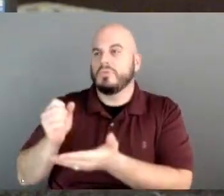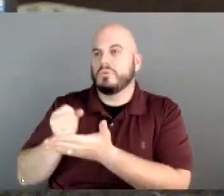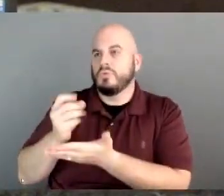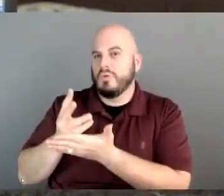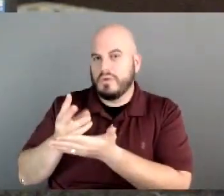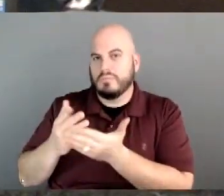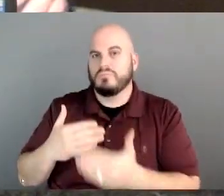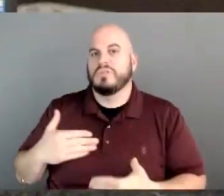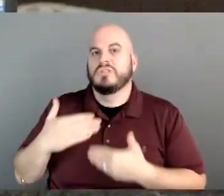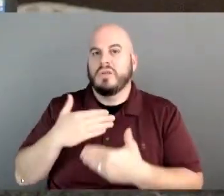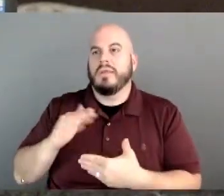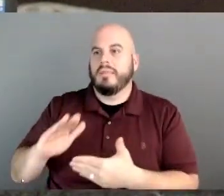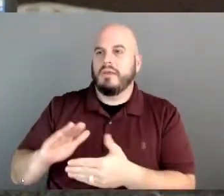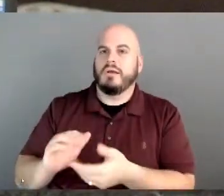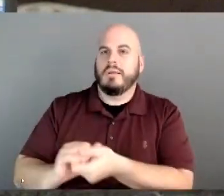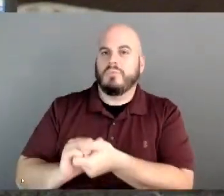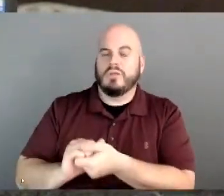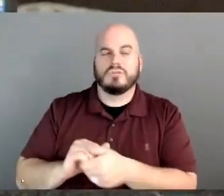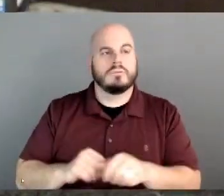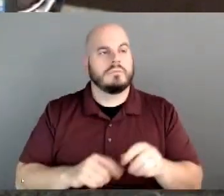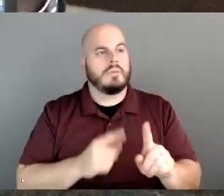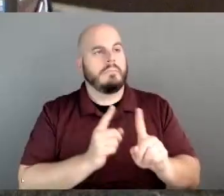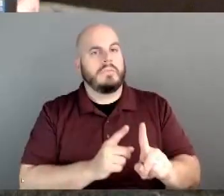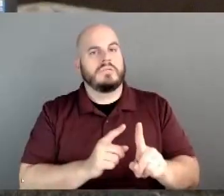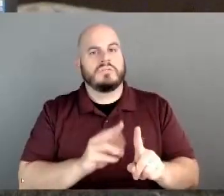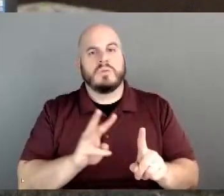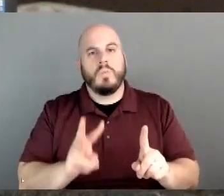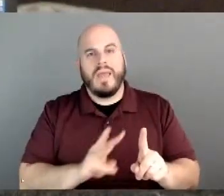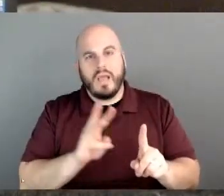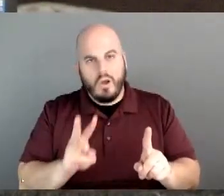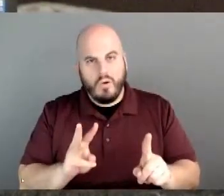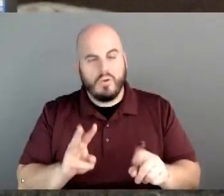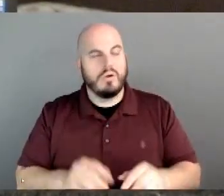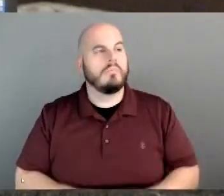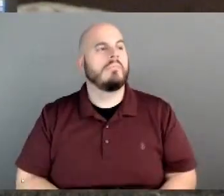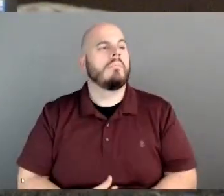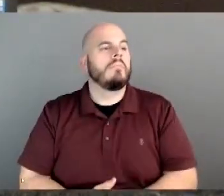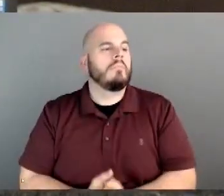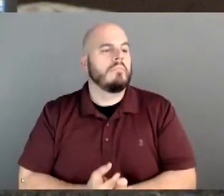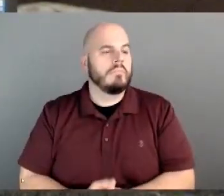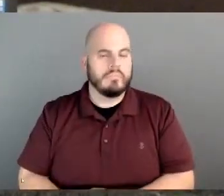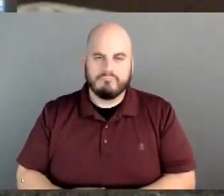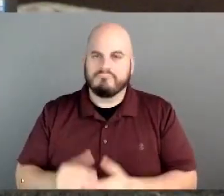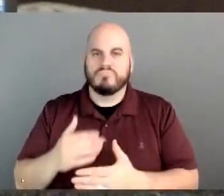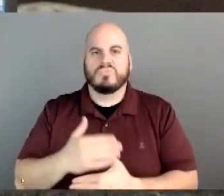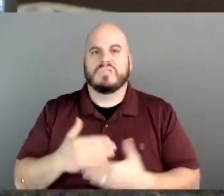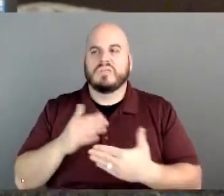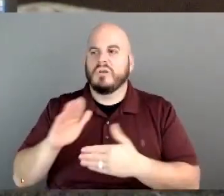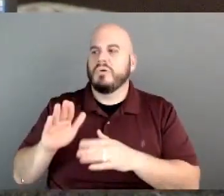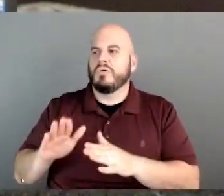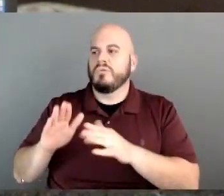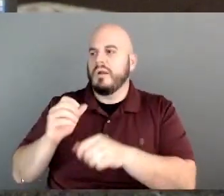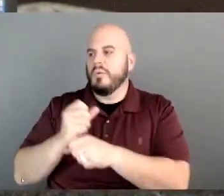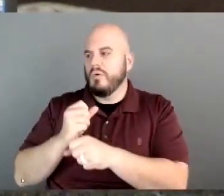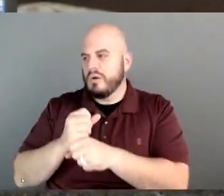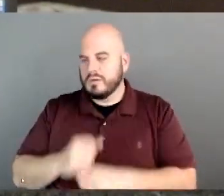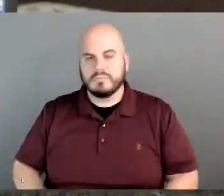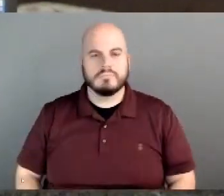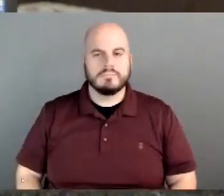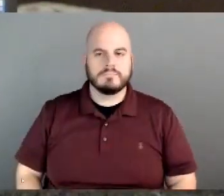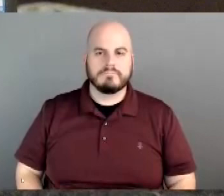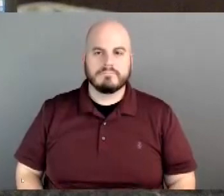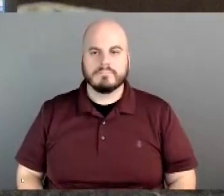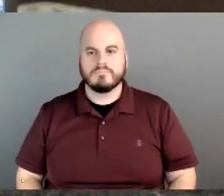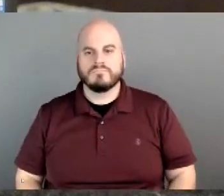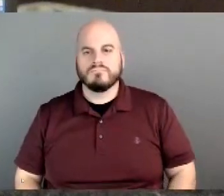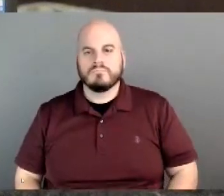collaboration. Mission Waco. Eric, appreciate your great work facilitating this. As these, I don't quite know what a statutory